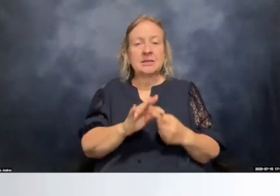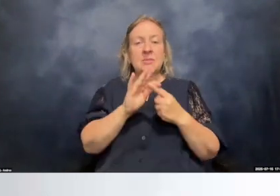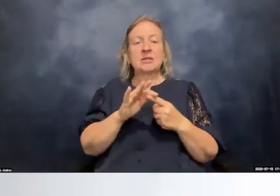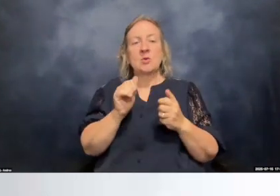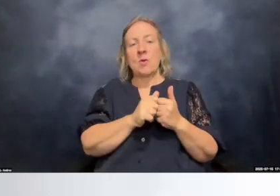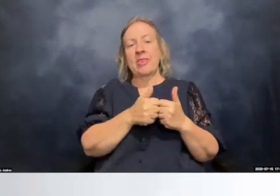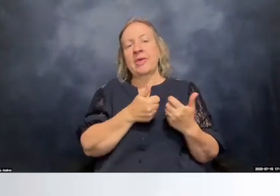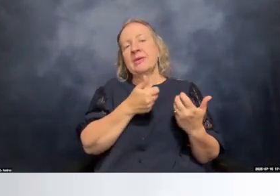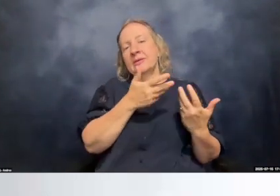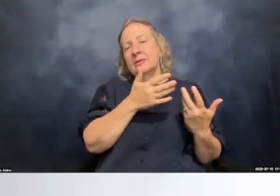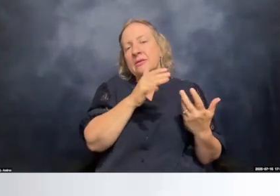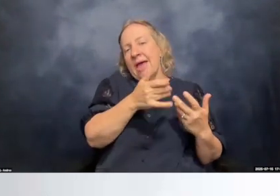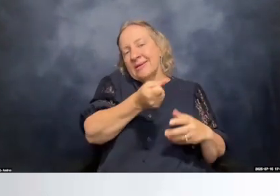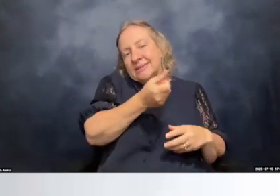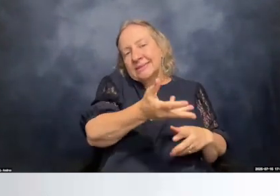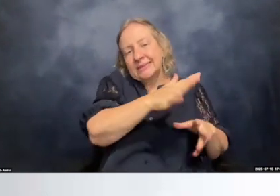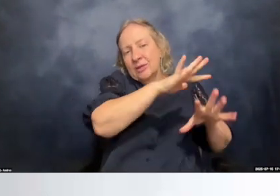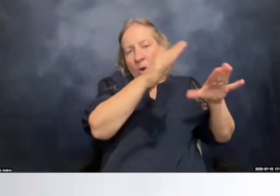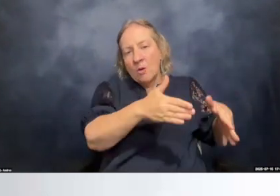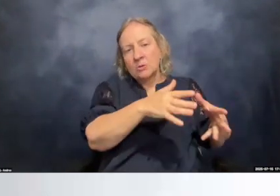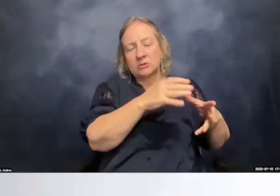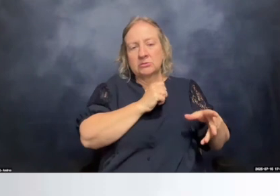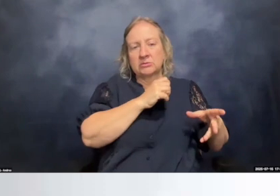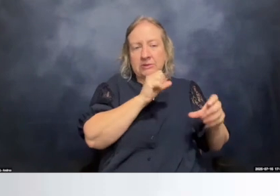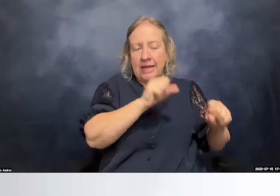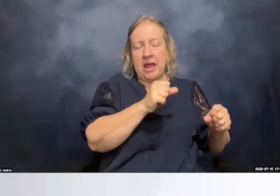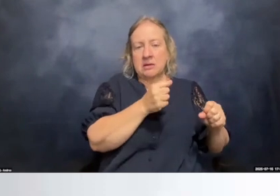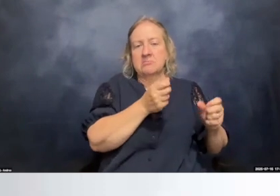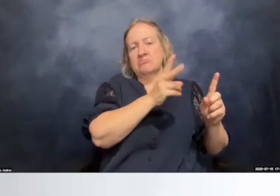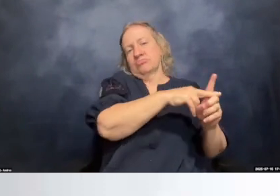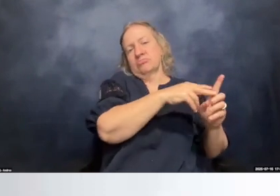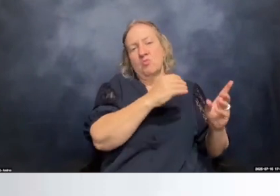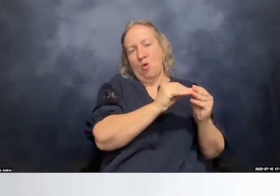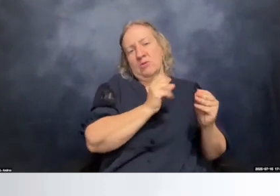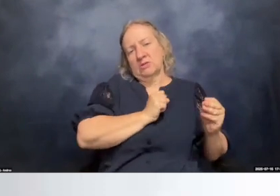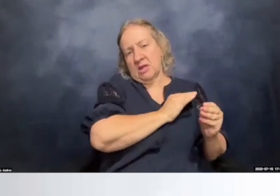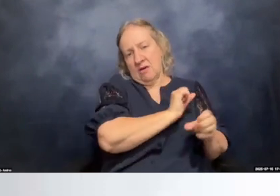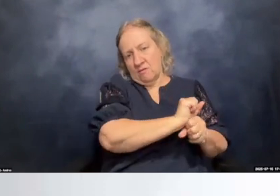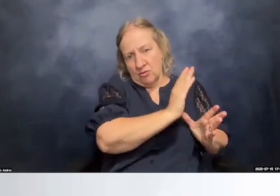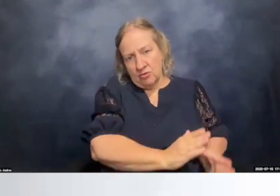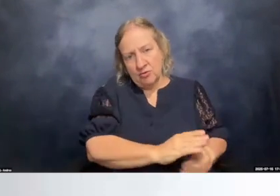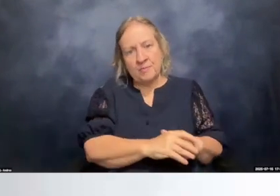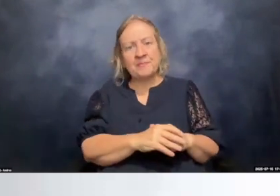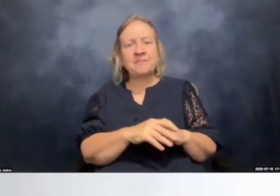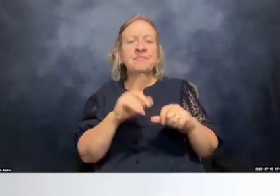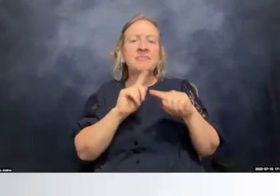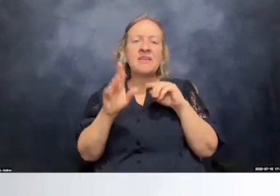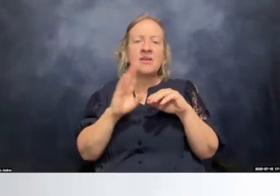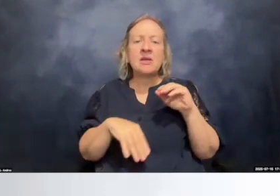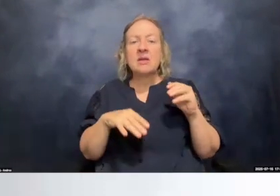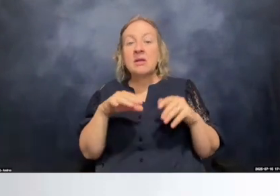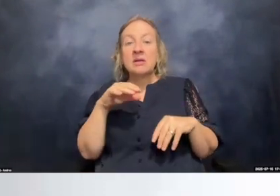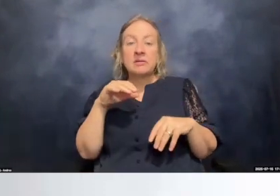with dedicated staff. 2, unreliable internet and phone access, which impedes the completion of